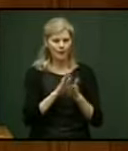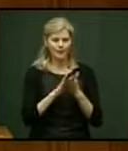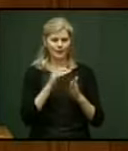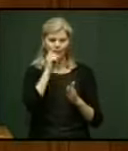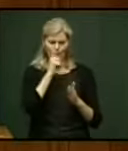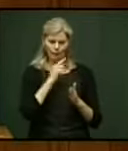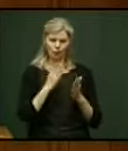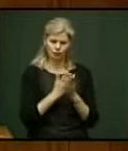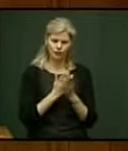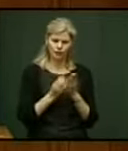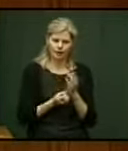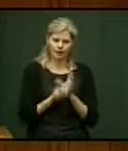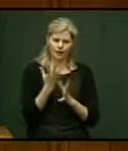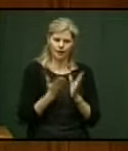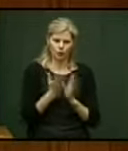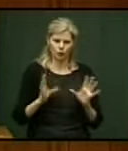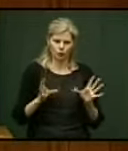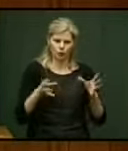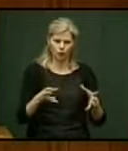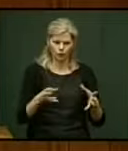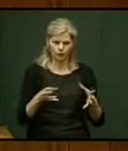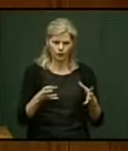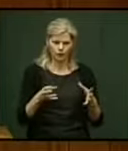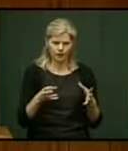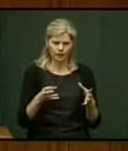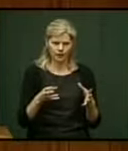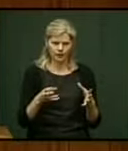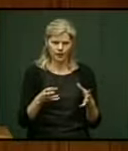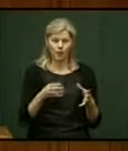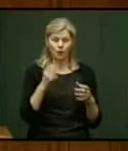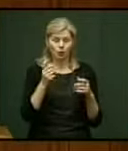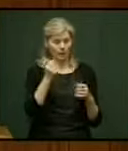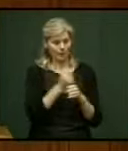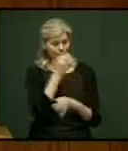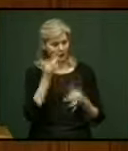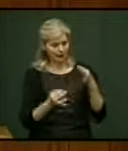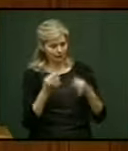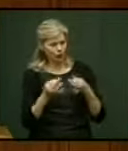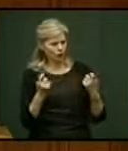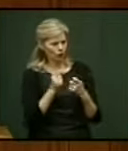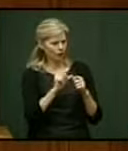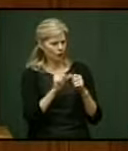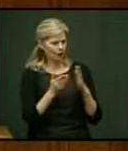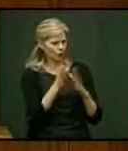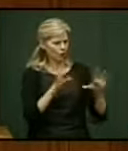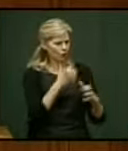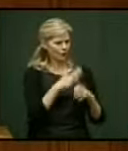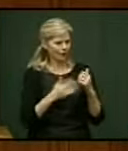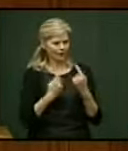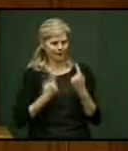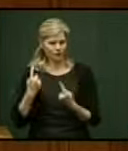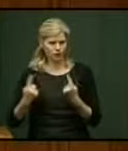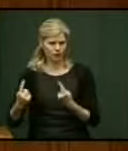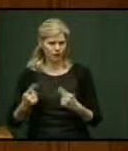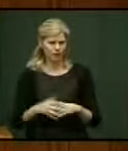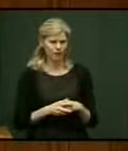actually functions socially through argumentation rather than individually. We can see this as the wisdom of crowds, which